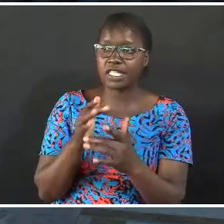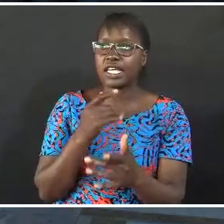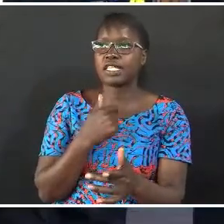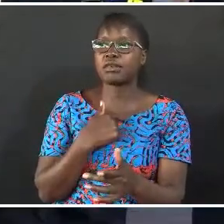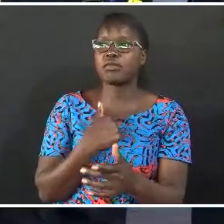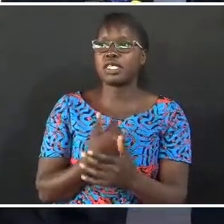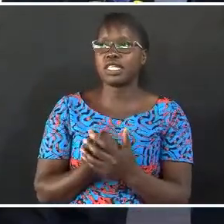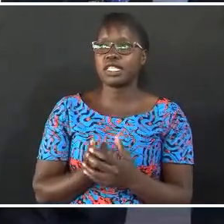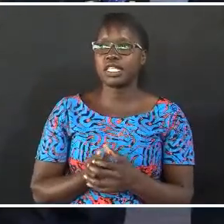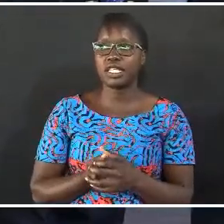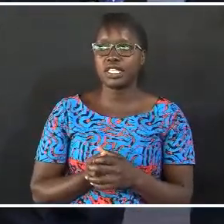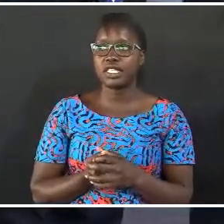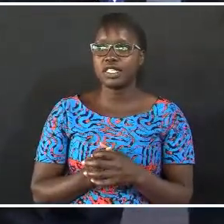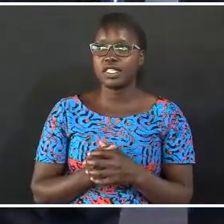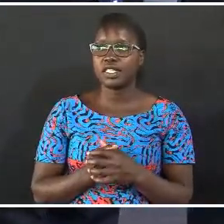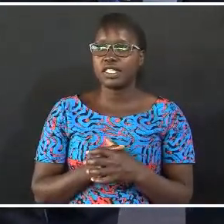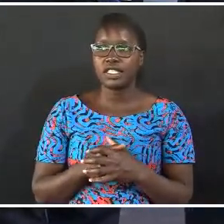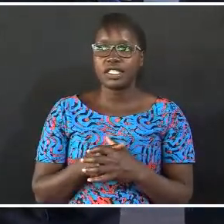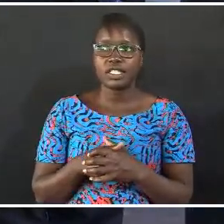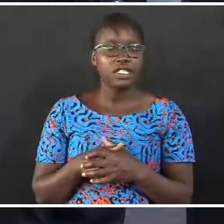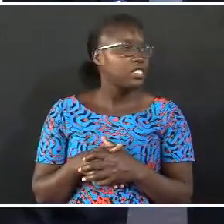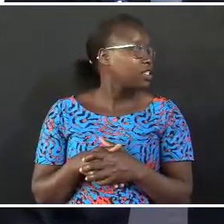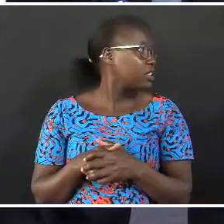Jesus and me?